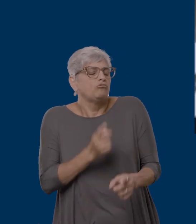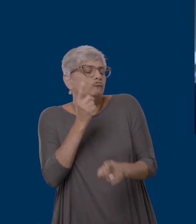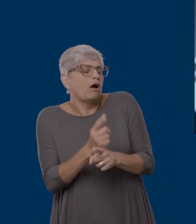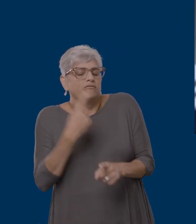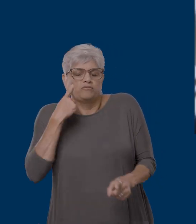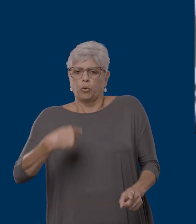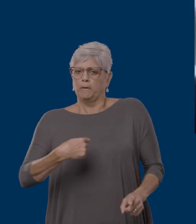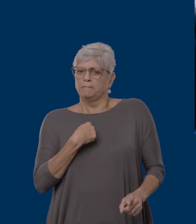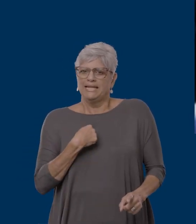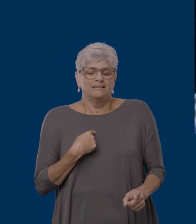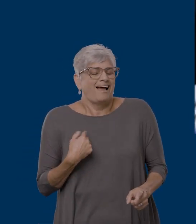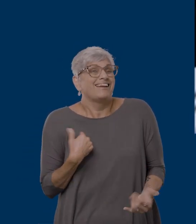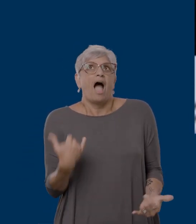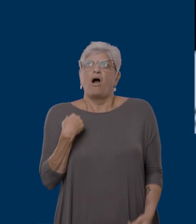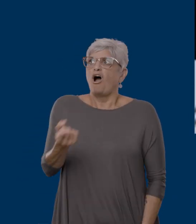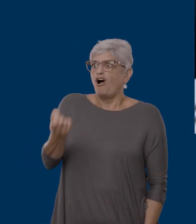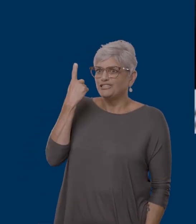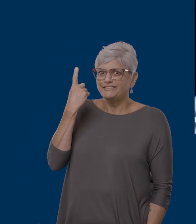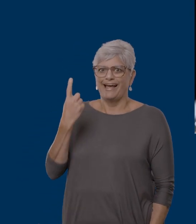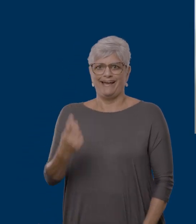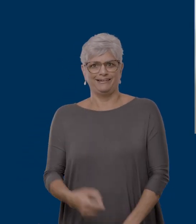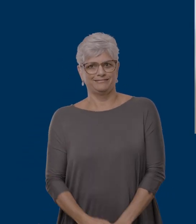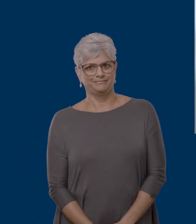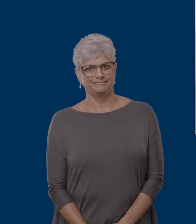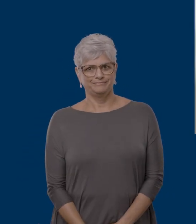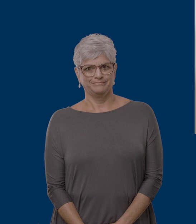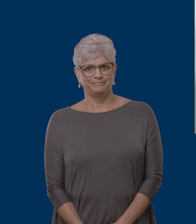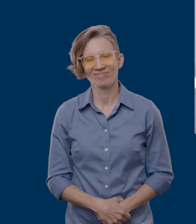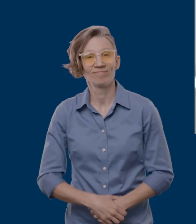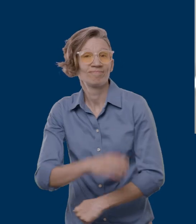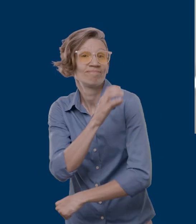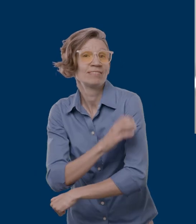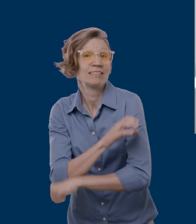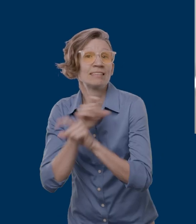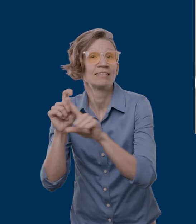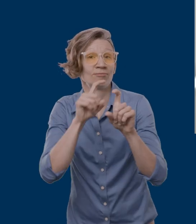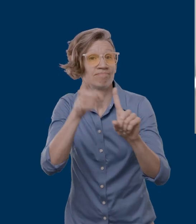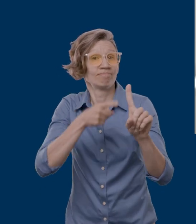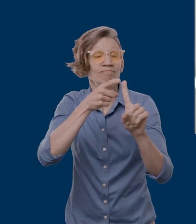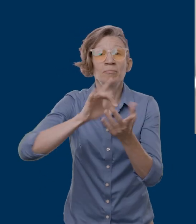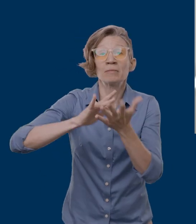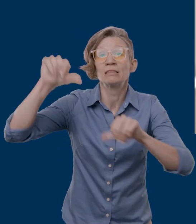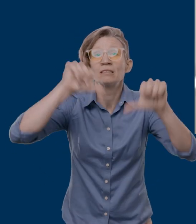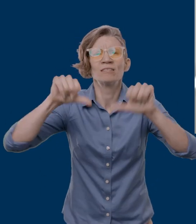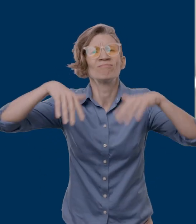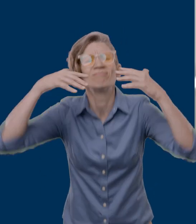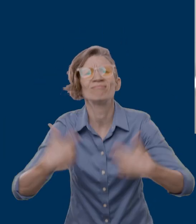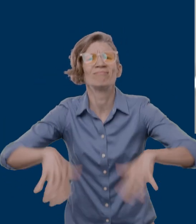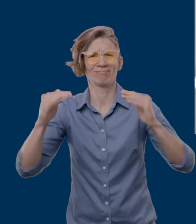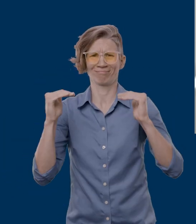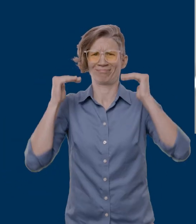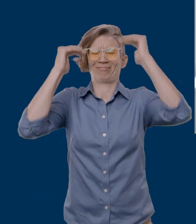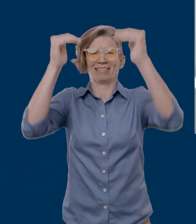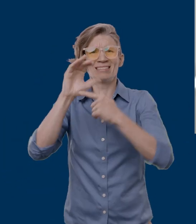and I could feel that this is the right thing for me. It made sense. Clinical trials are undoubtedly advancing the